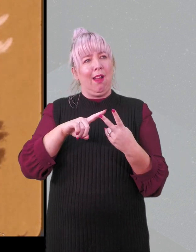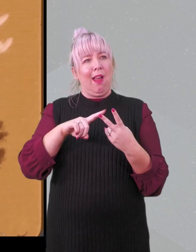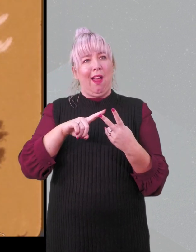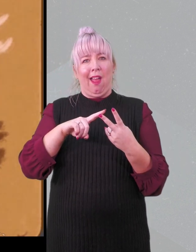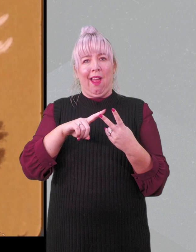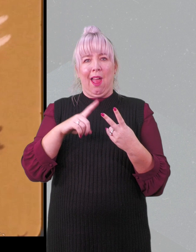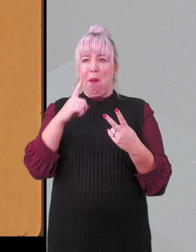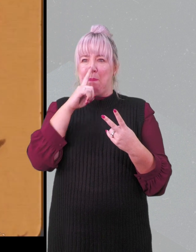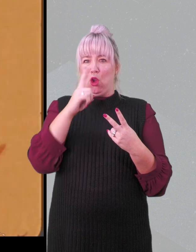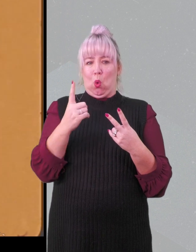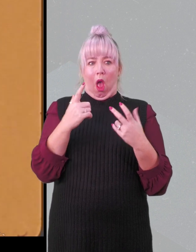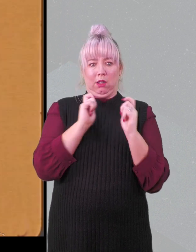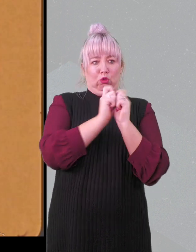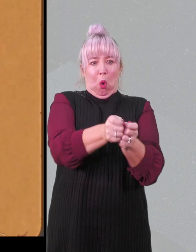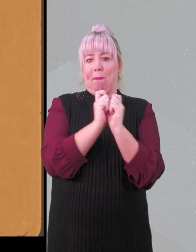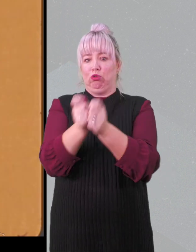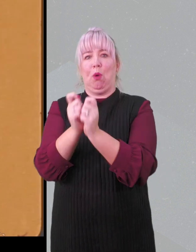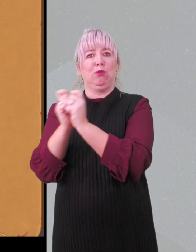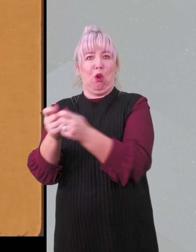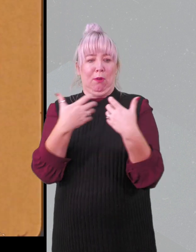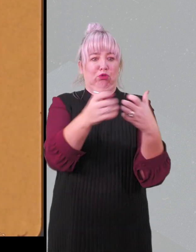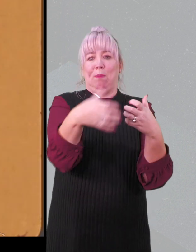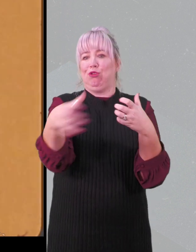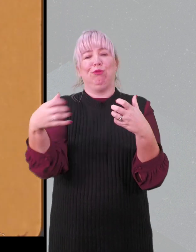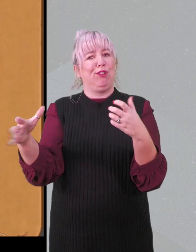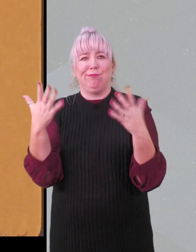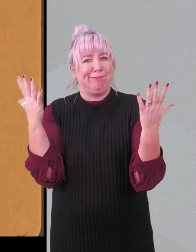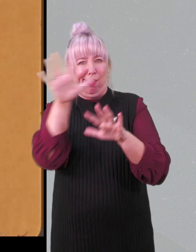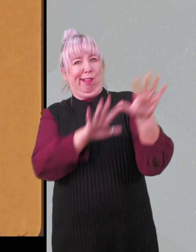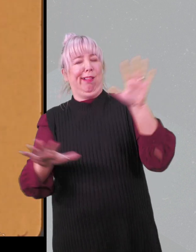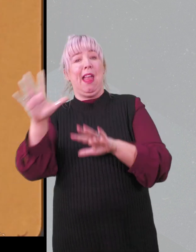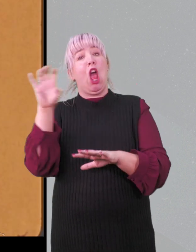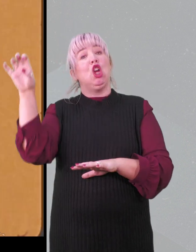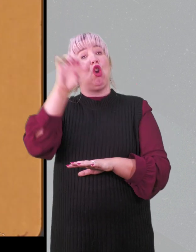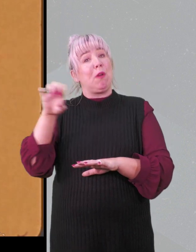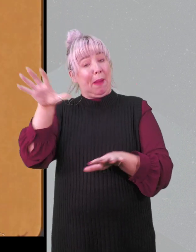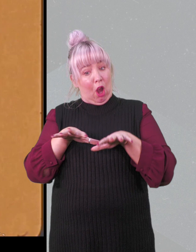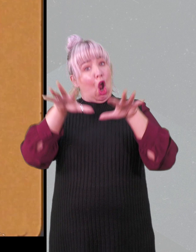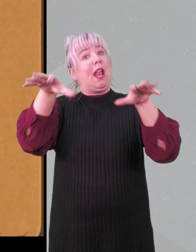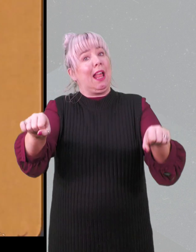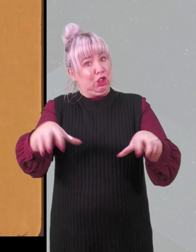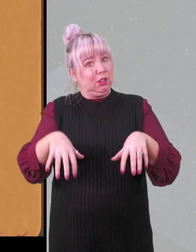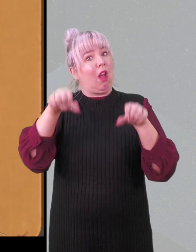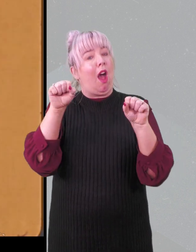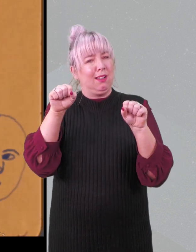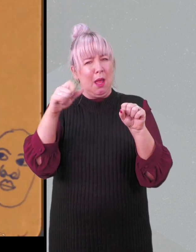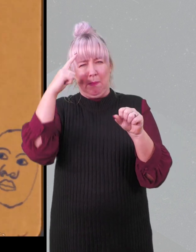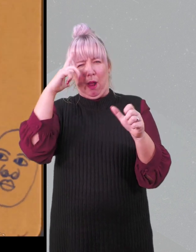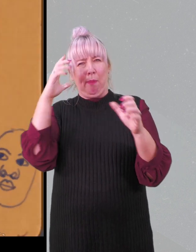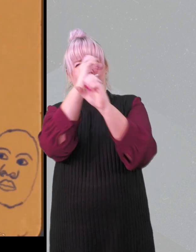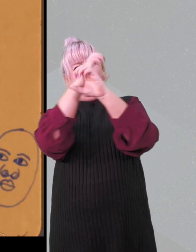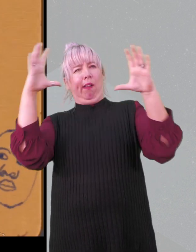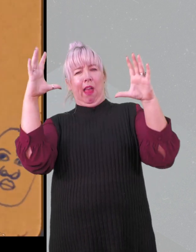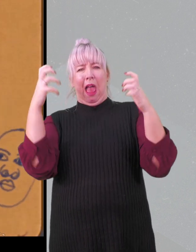not organize neatly into groups. It wasn't until European colonization that false ideas about biological